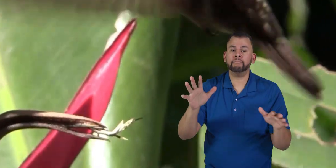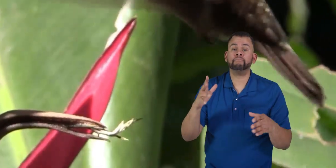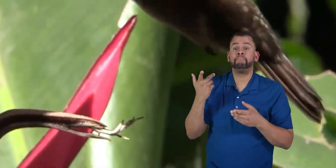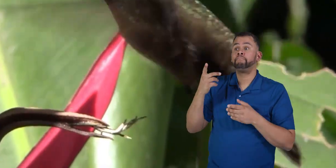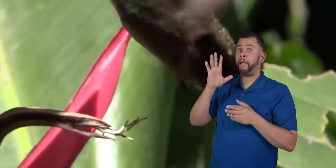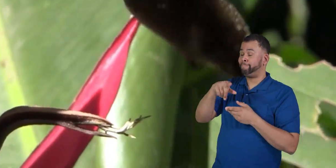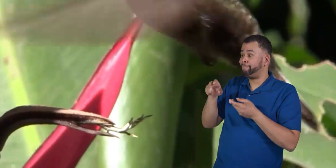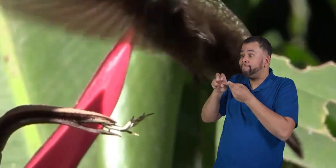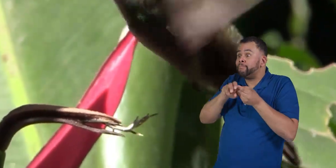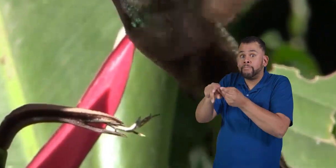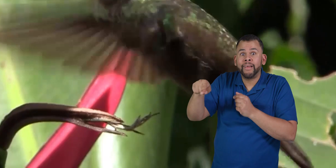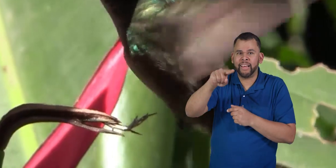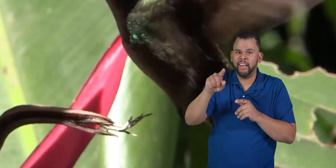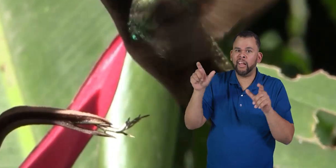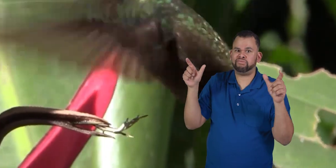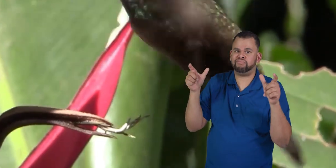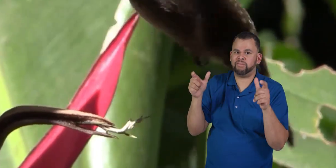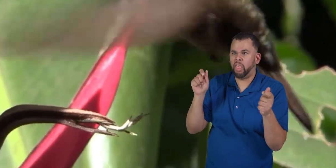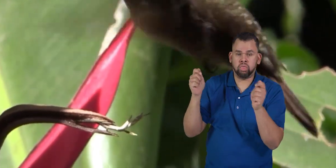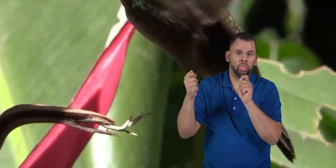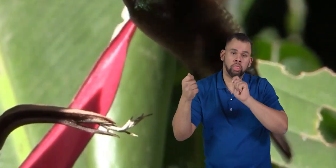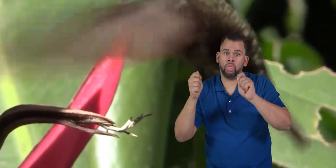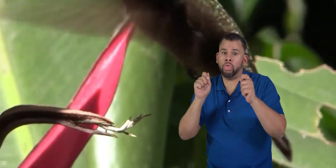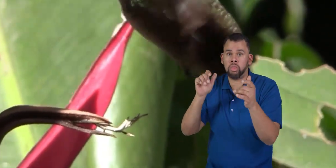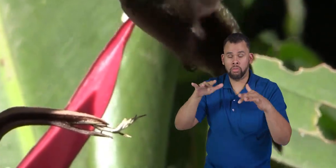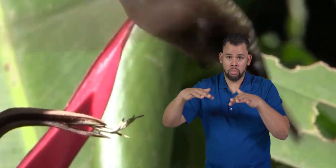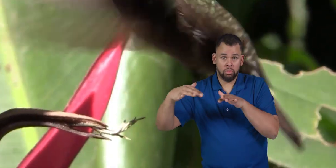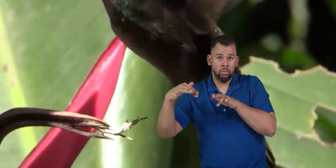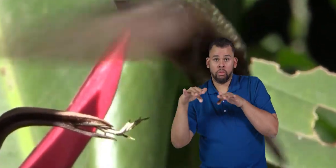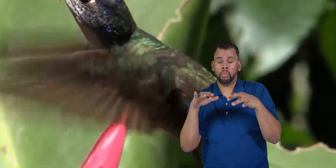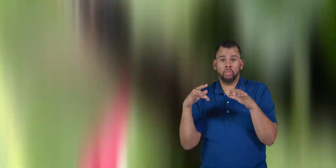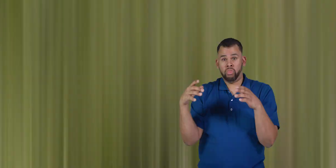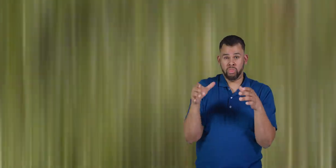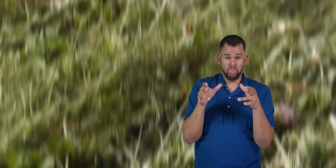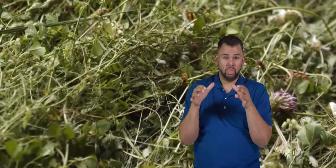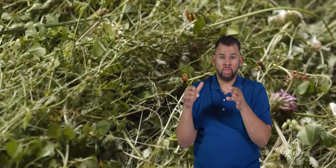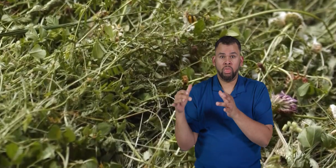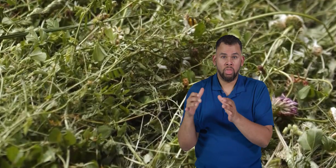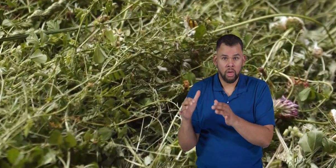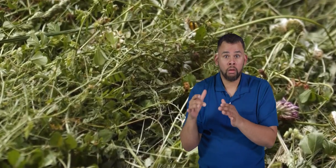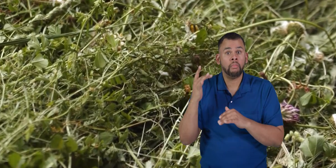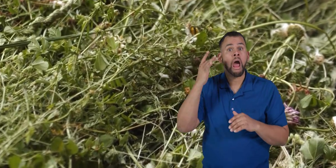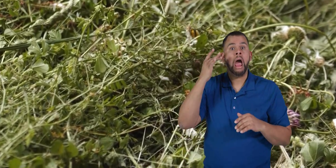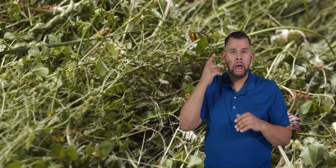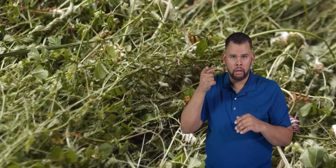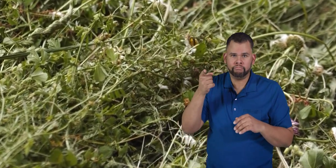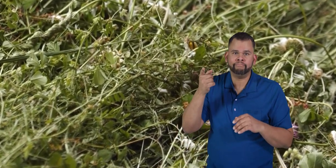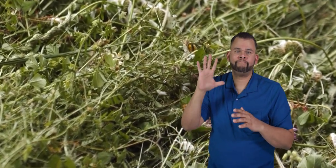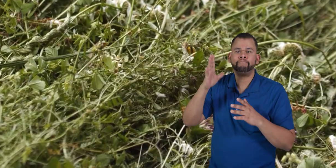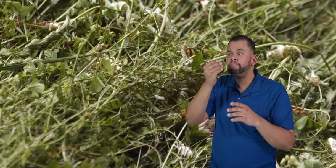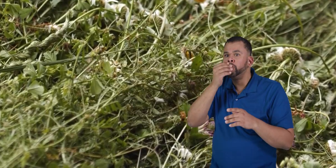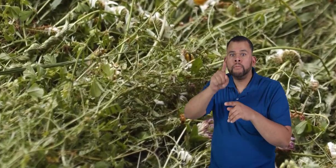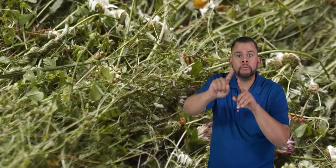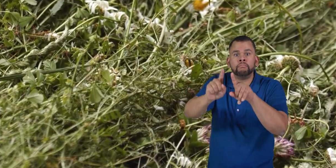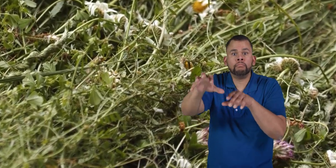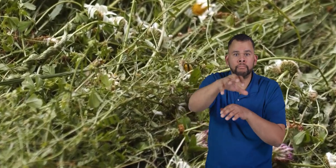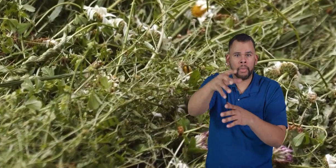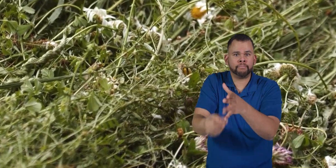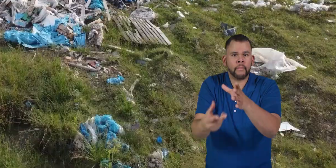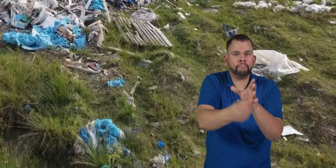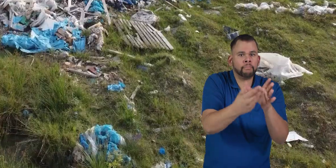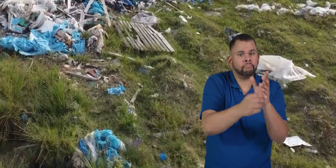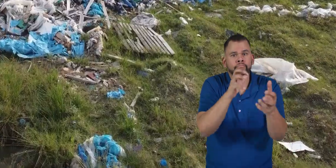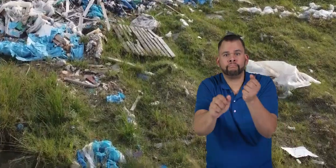pollinator populations are changing and many of them are in decline this is because they are losing their feeding and nesting